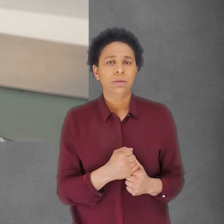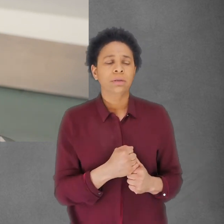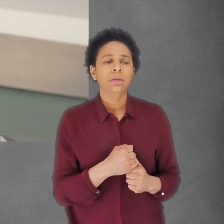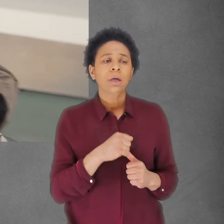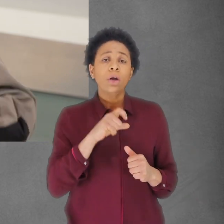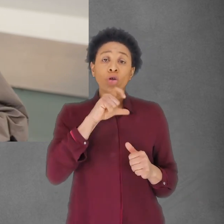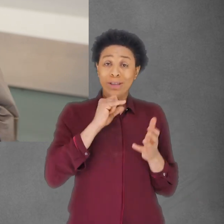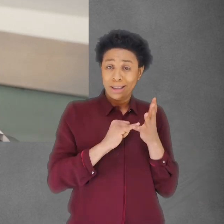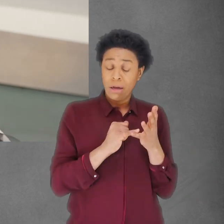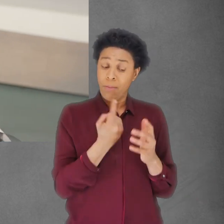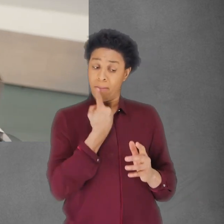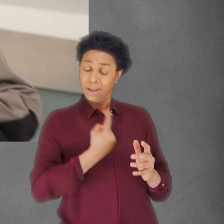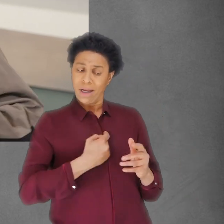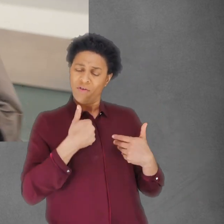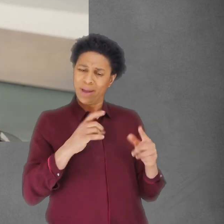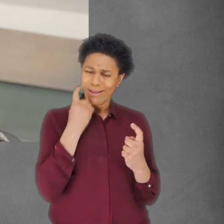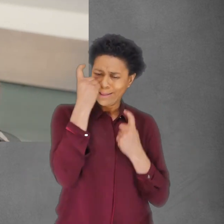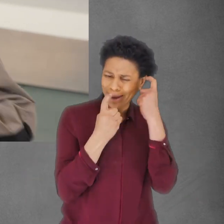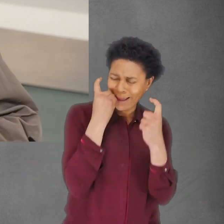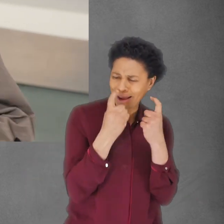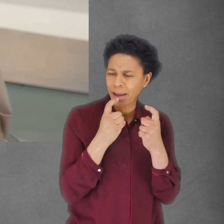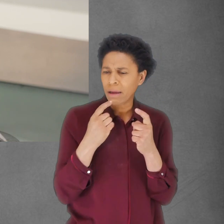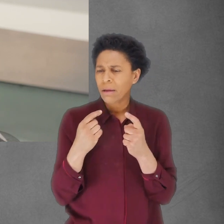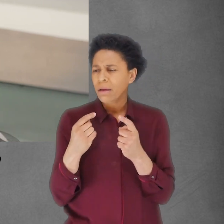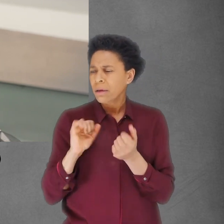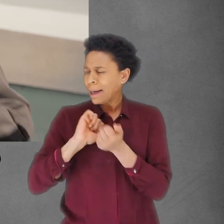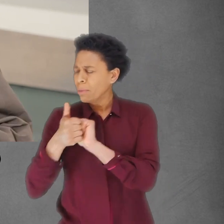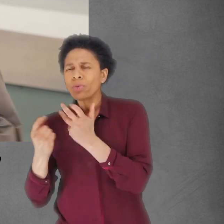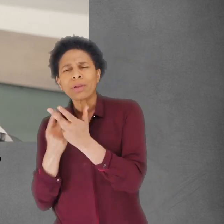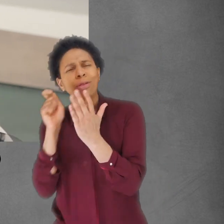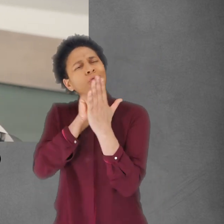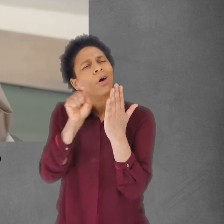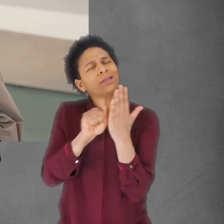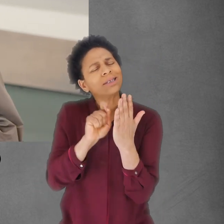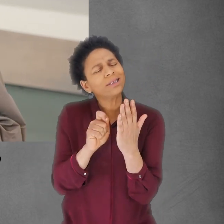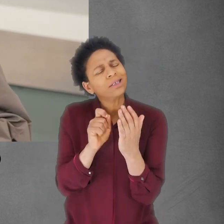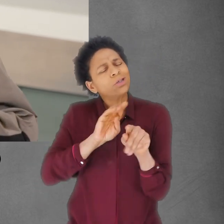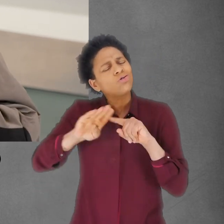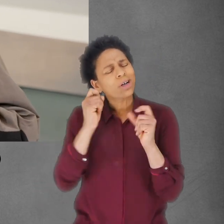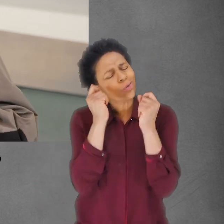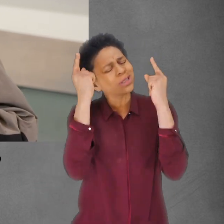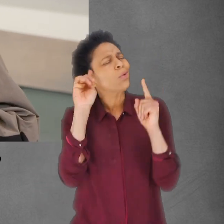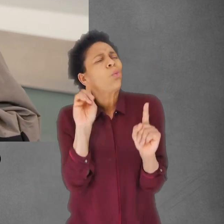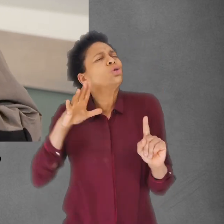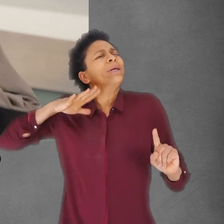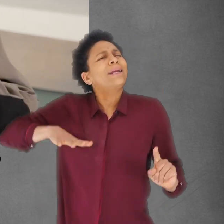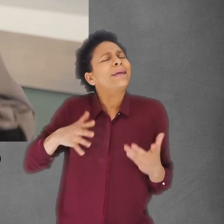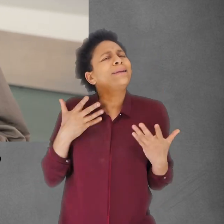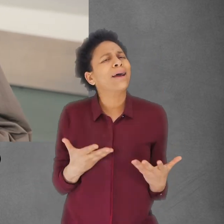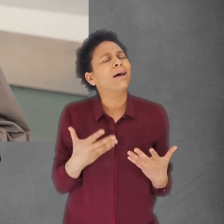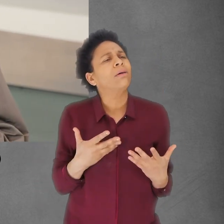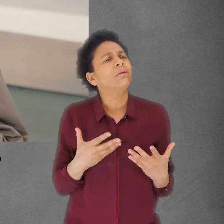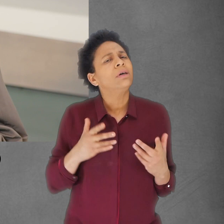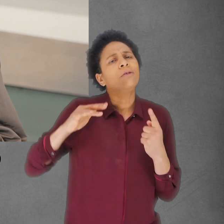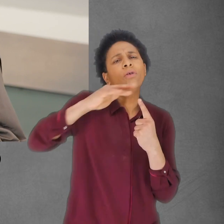Christina and I have been thinking alongside each other and thinking alongside other writers to understand what is